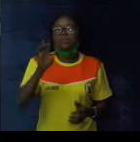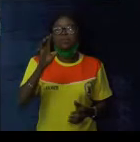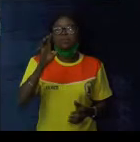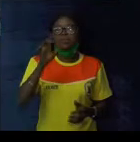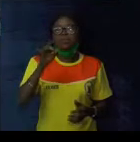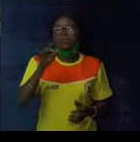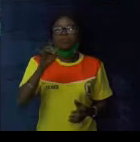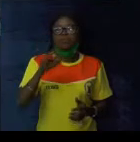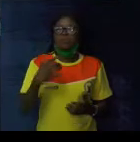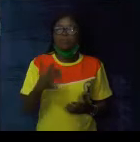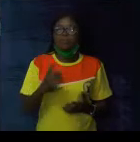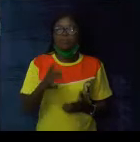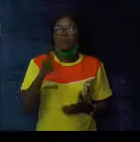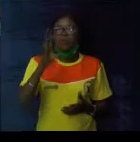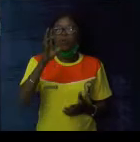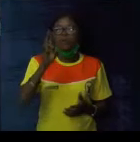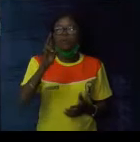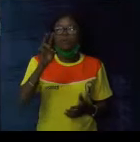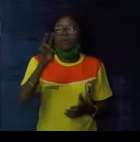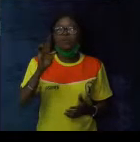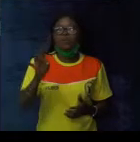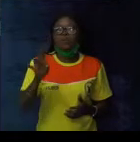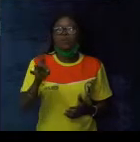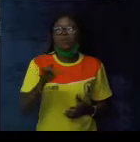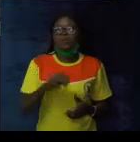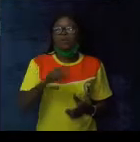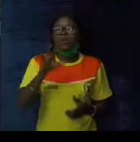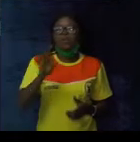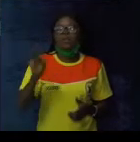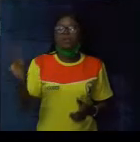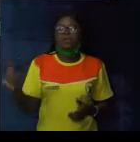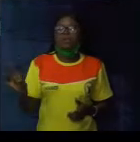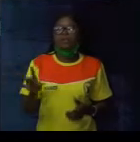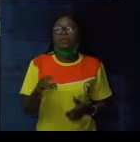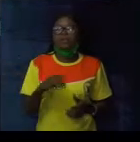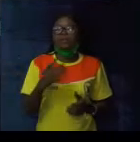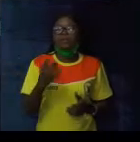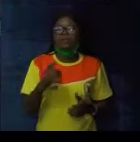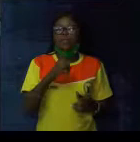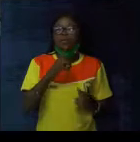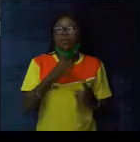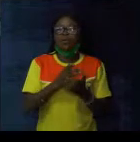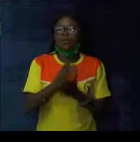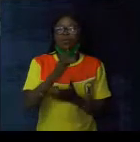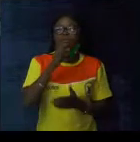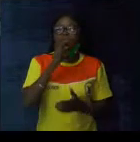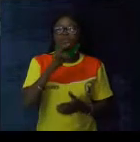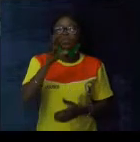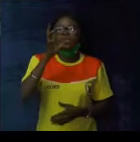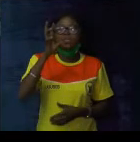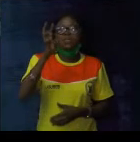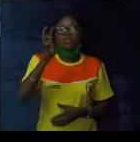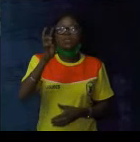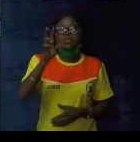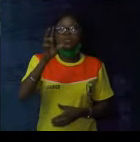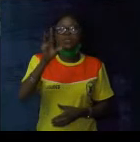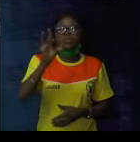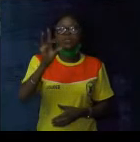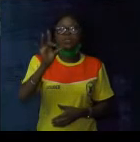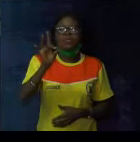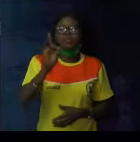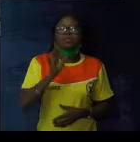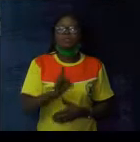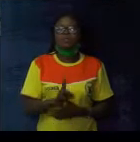It should be 68. And why is that? Well, angle on a straight line that forms a